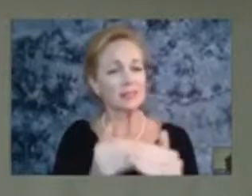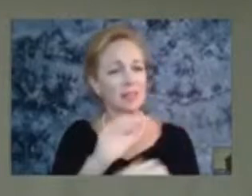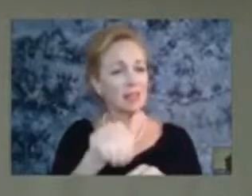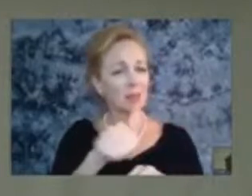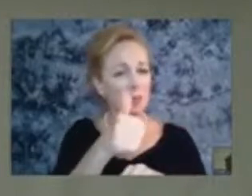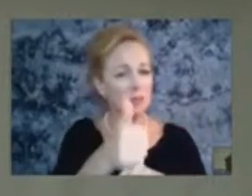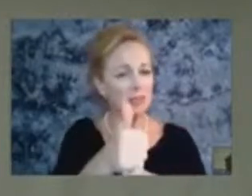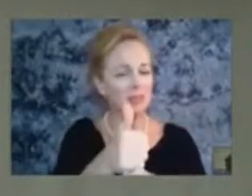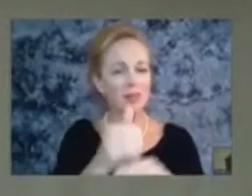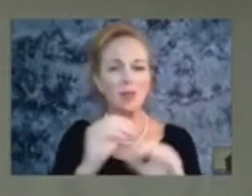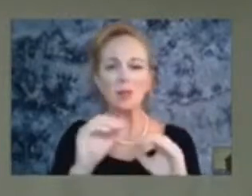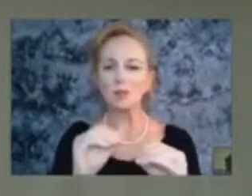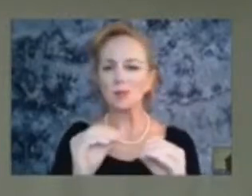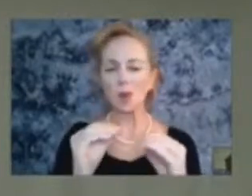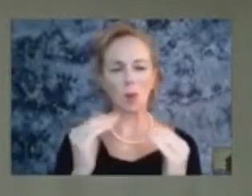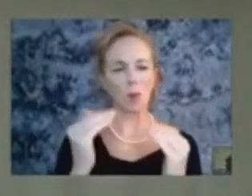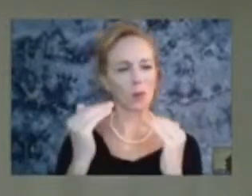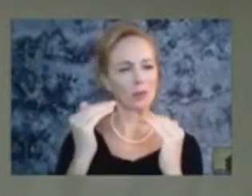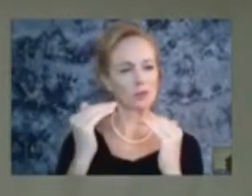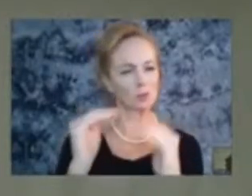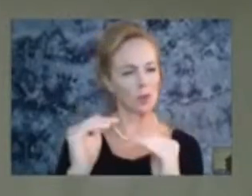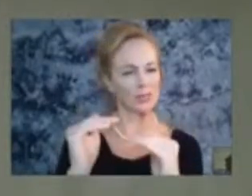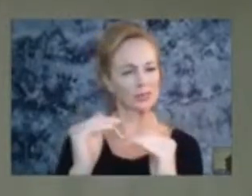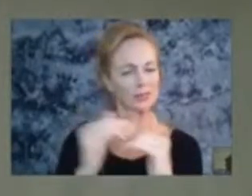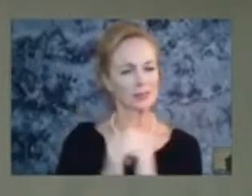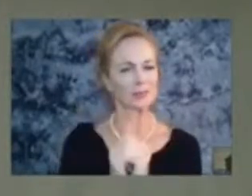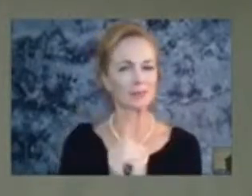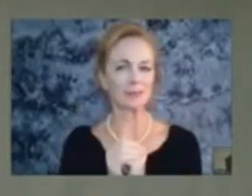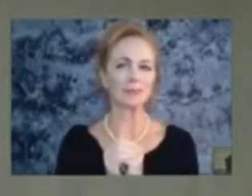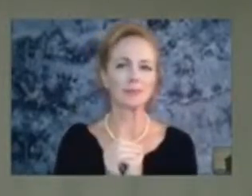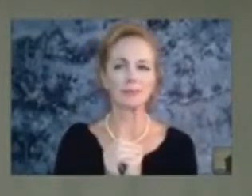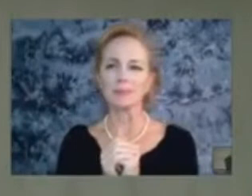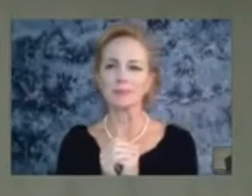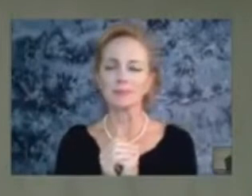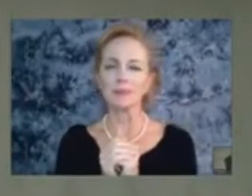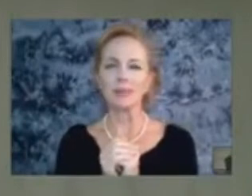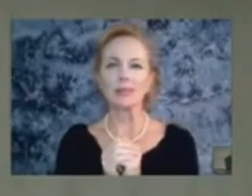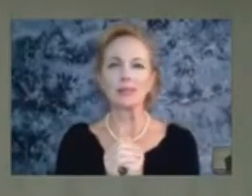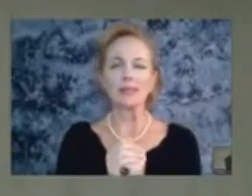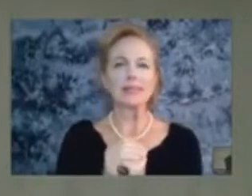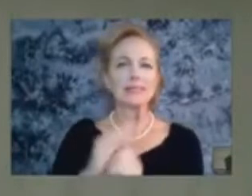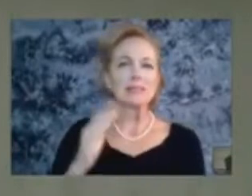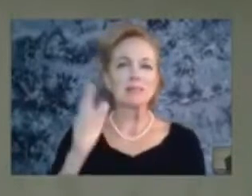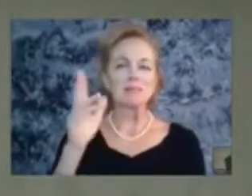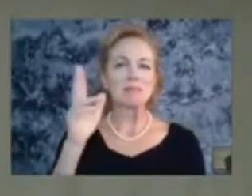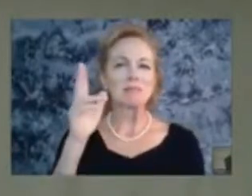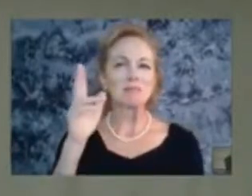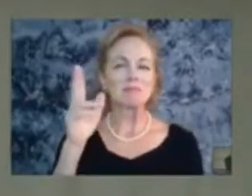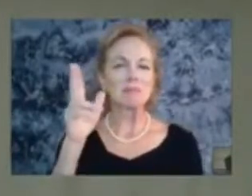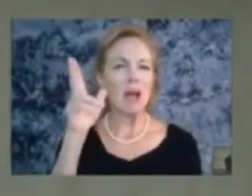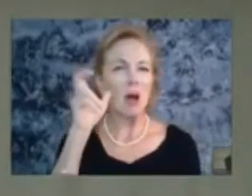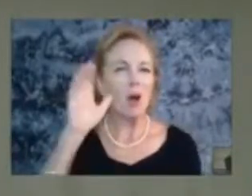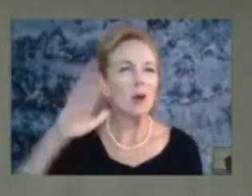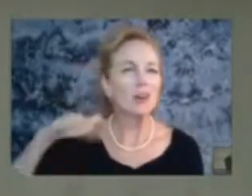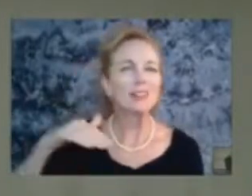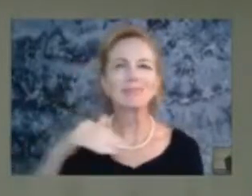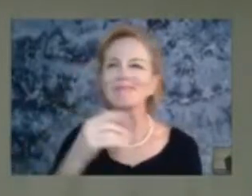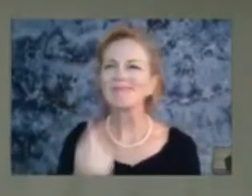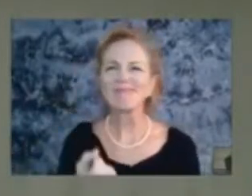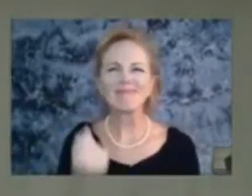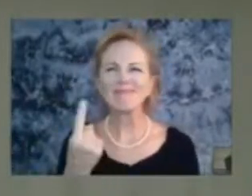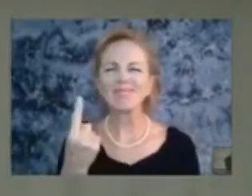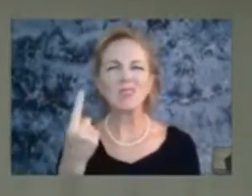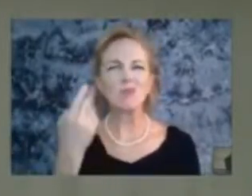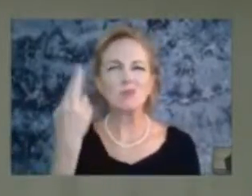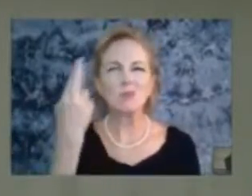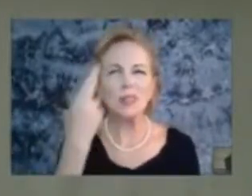there. And so I have yet to hear a coherent and reasoned argument for why we